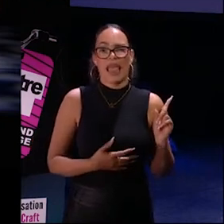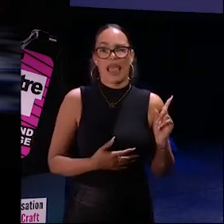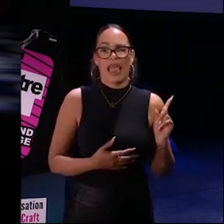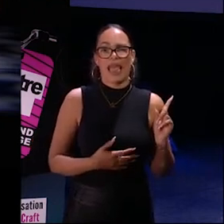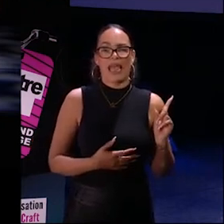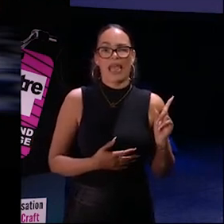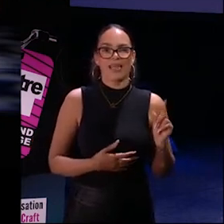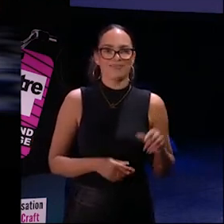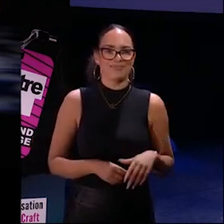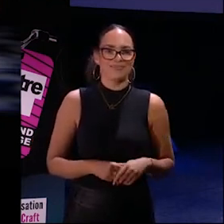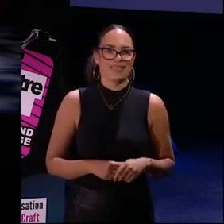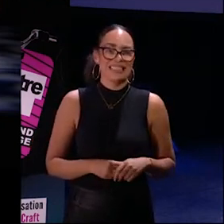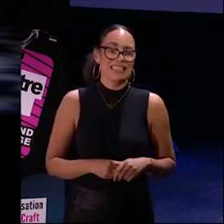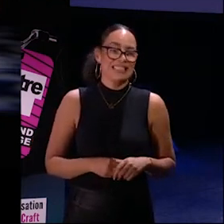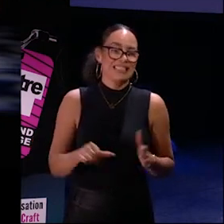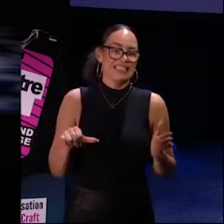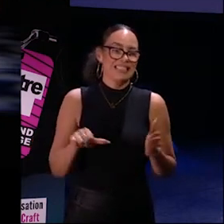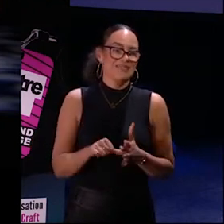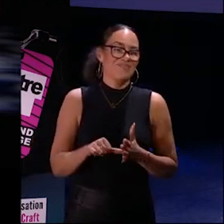That's the million-dollar question.